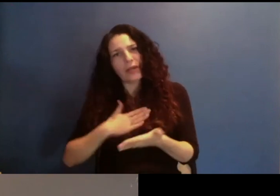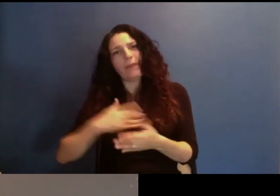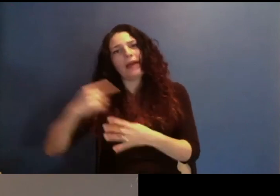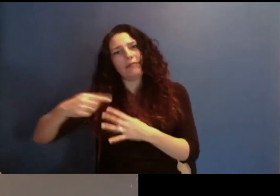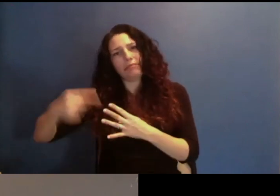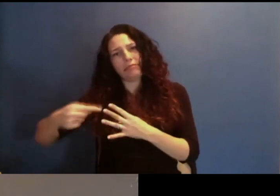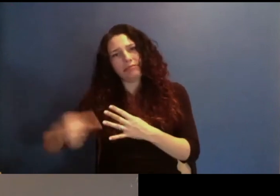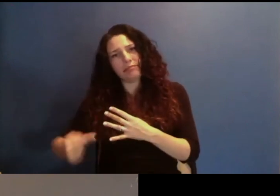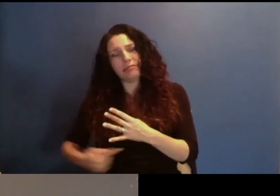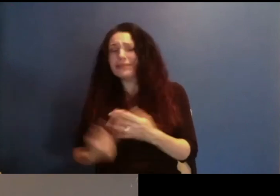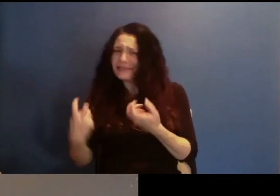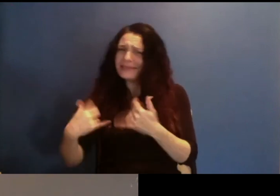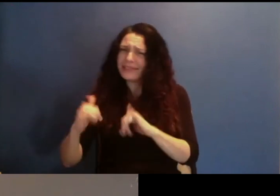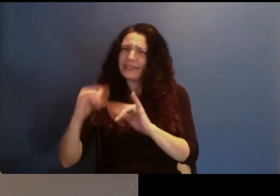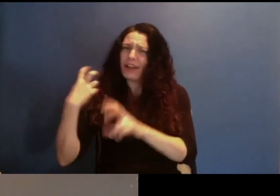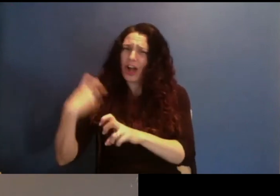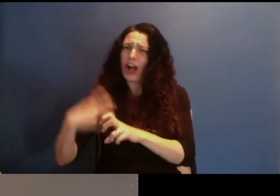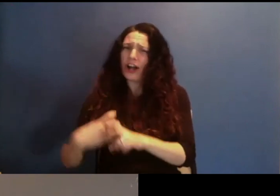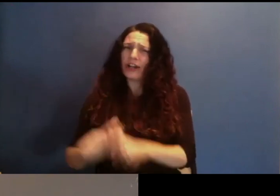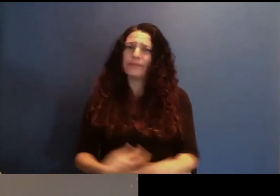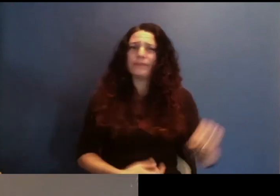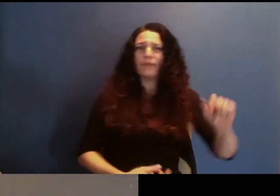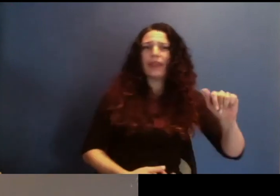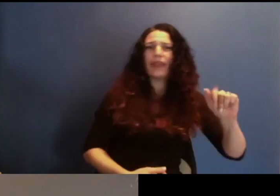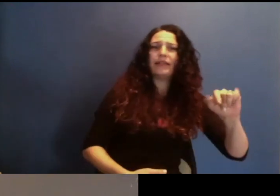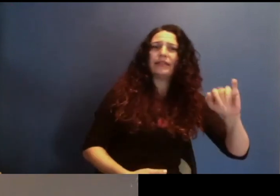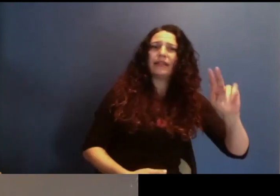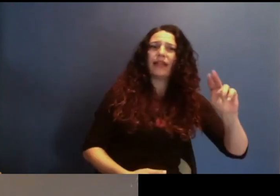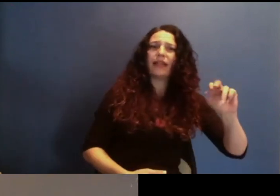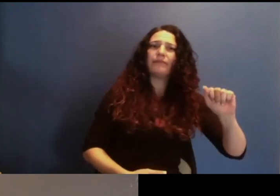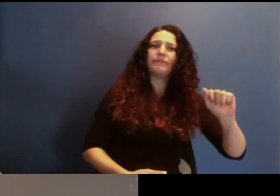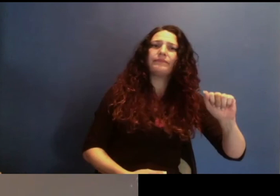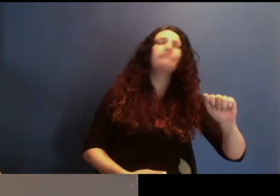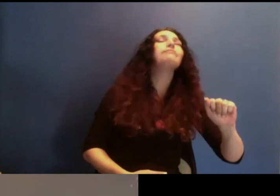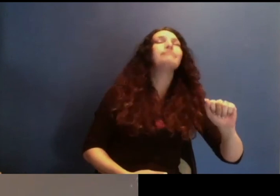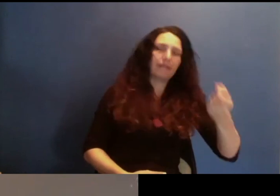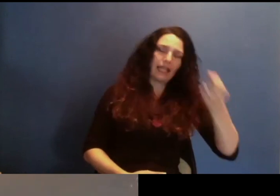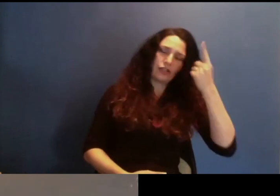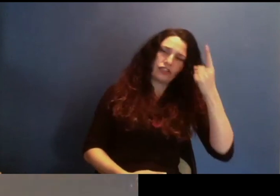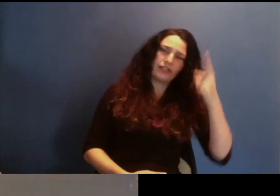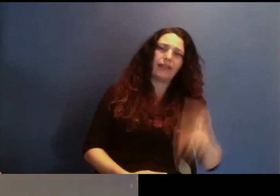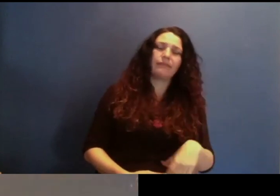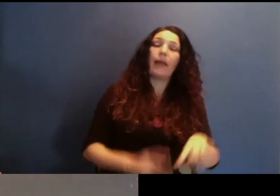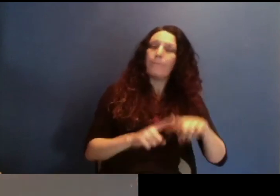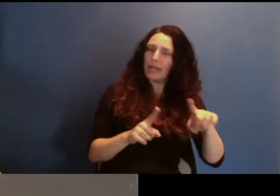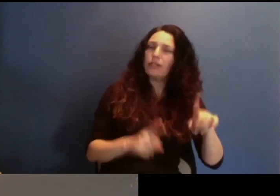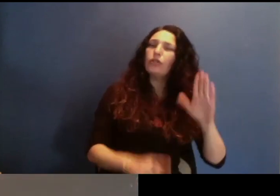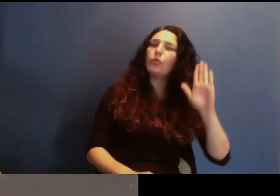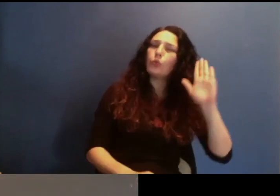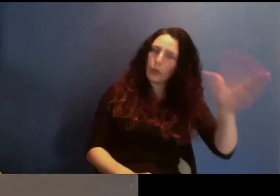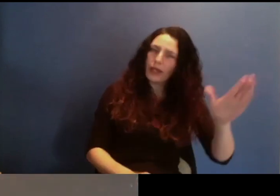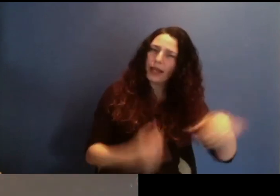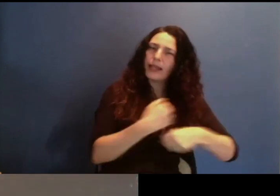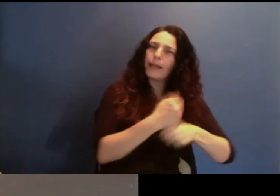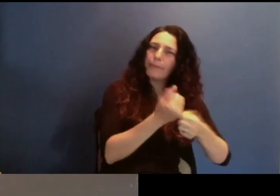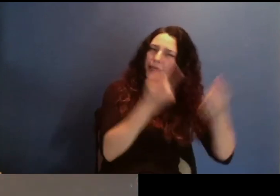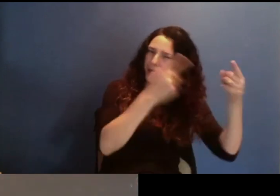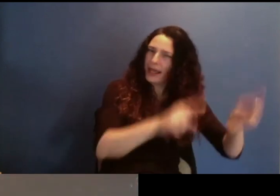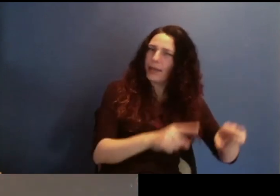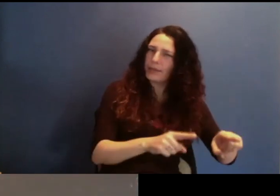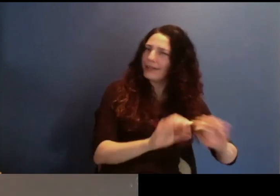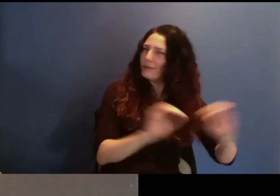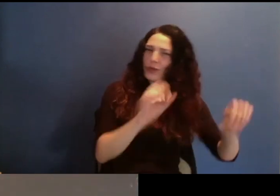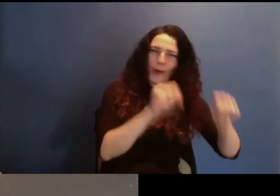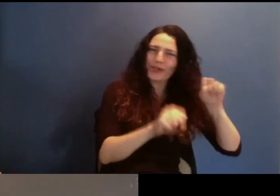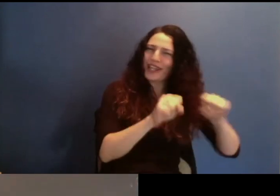been hard. Yeah, I feel you. I have no doubt that you're gonna make it happen. So, Yeah. um, okay. So another